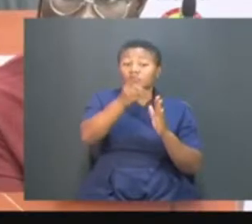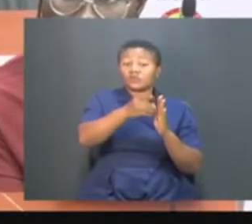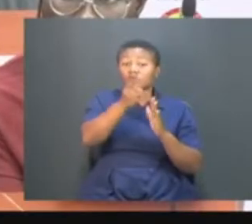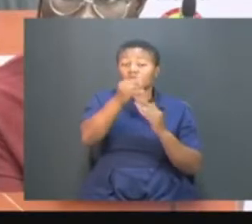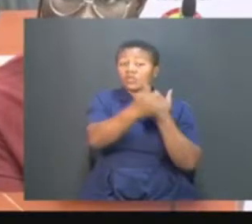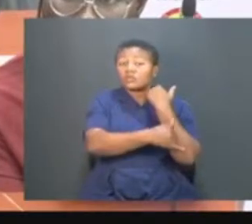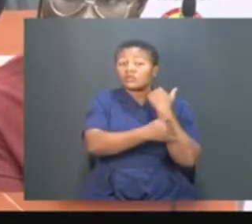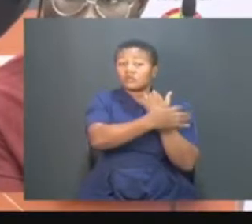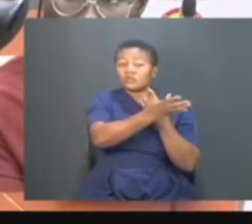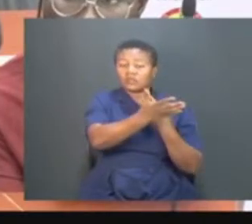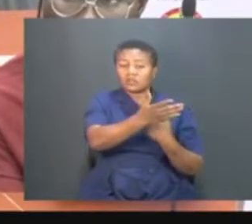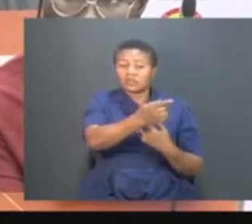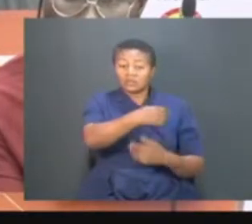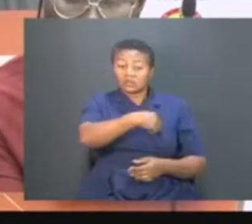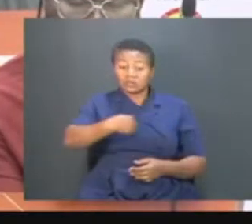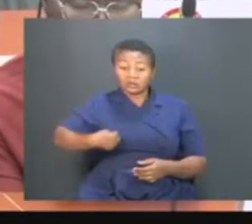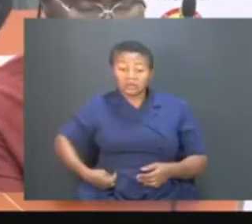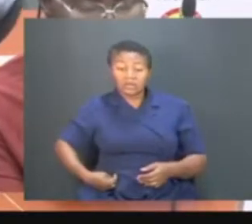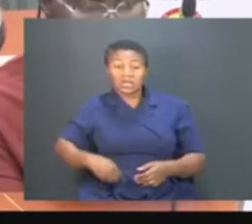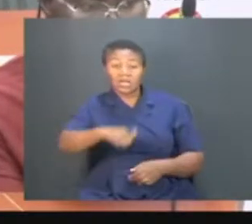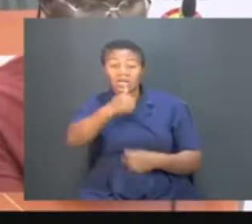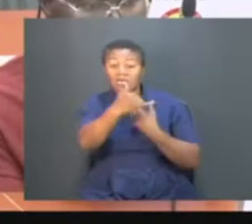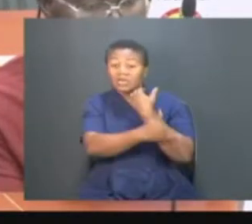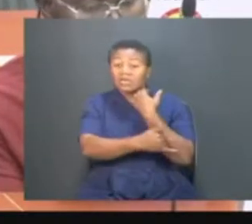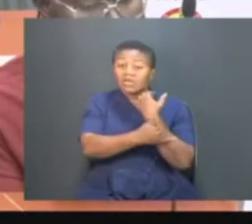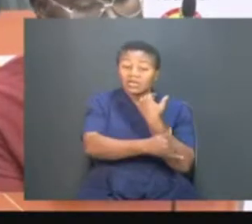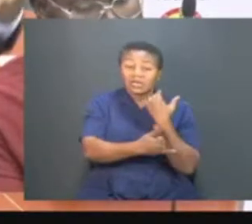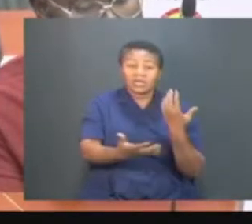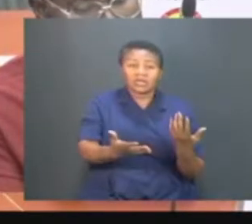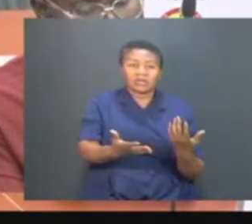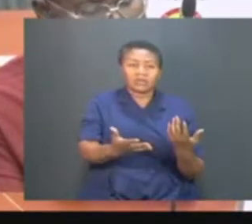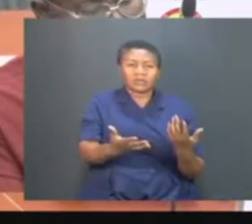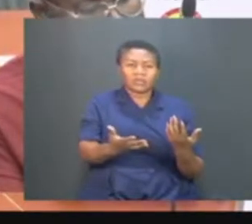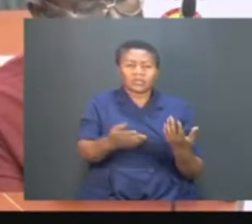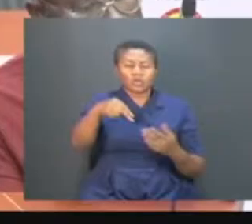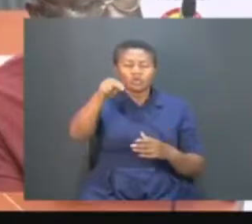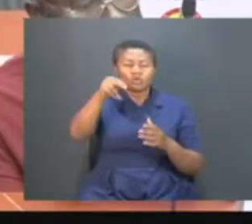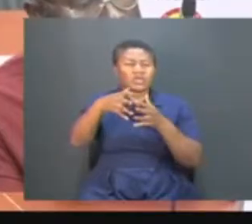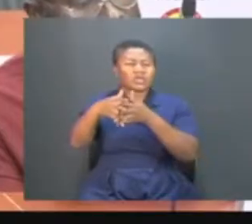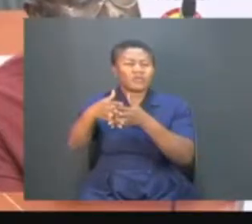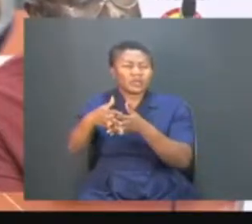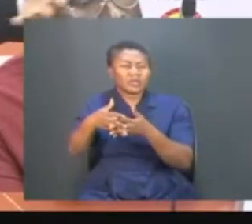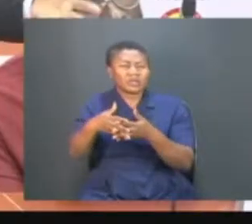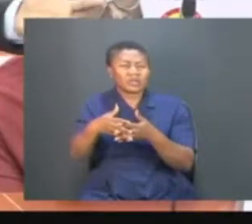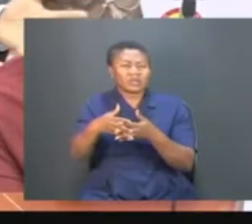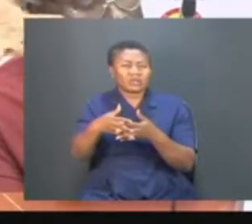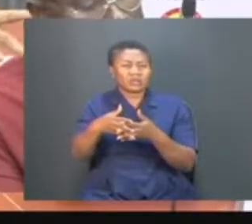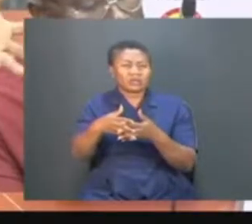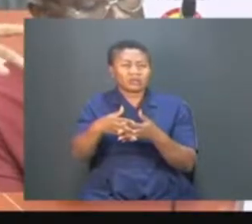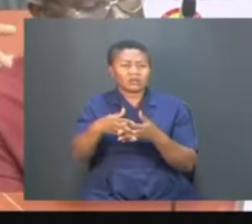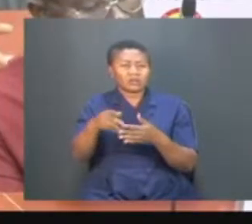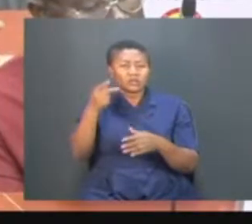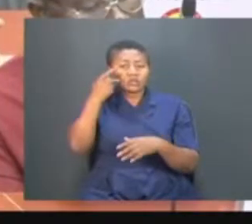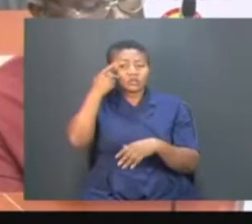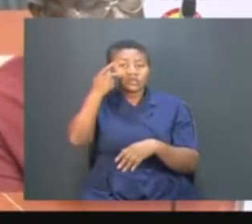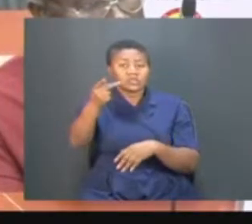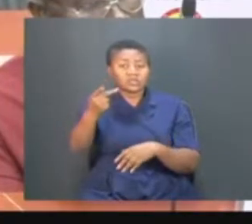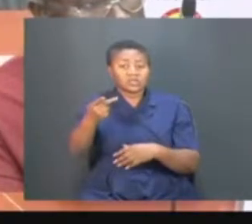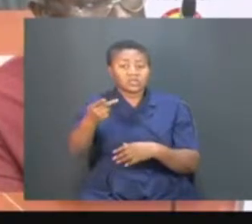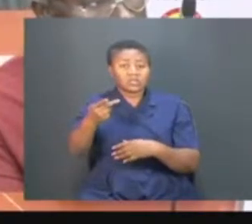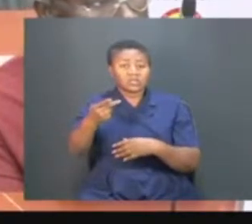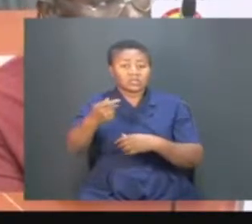China, go to the European countries, go to Latin America, go to Northern Americans, you see manufacturing industries.